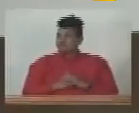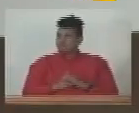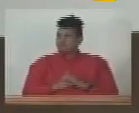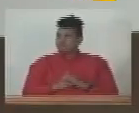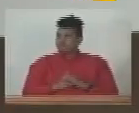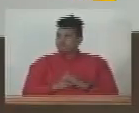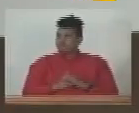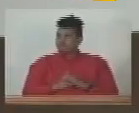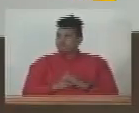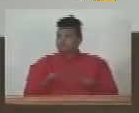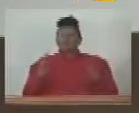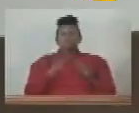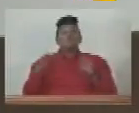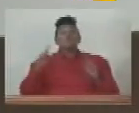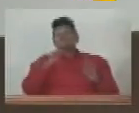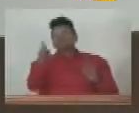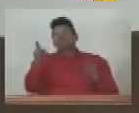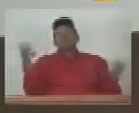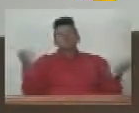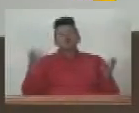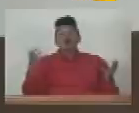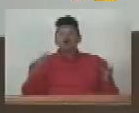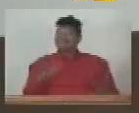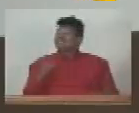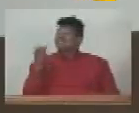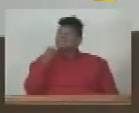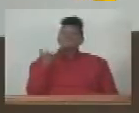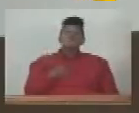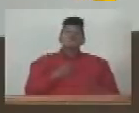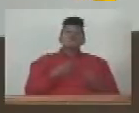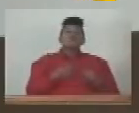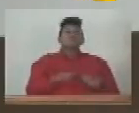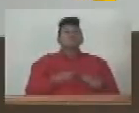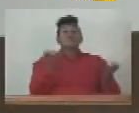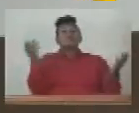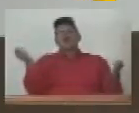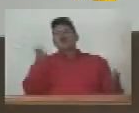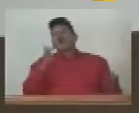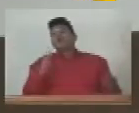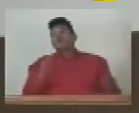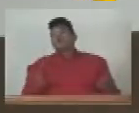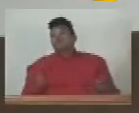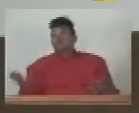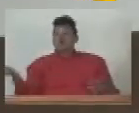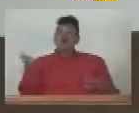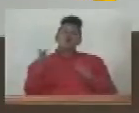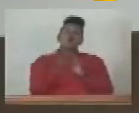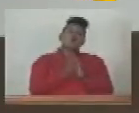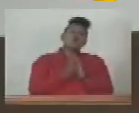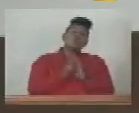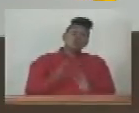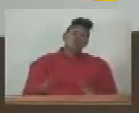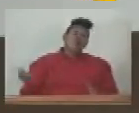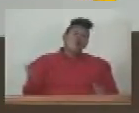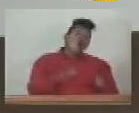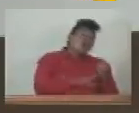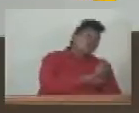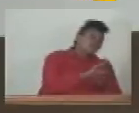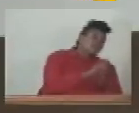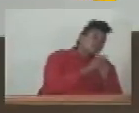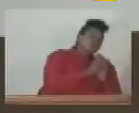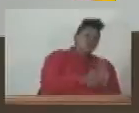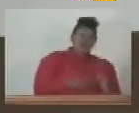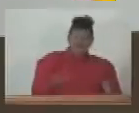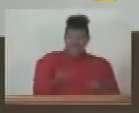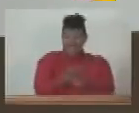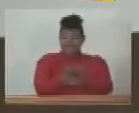even if we provide all the judges, all the prosecutors, all the defense counsel, all the